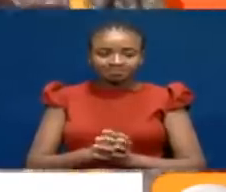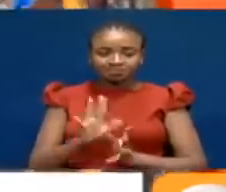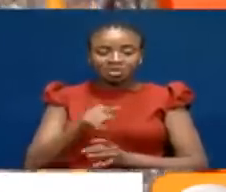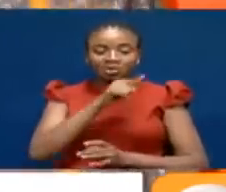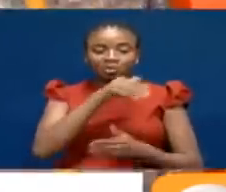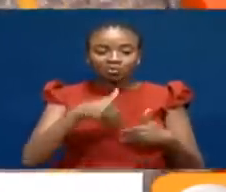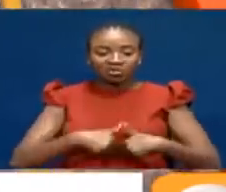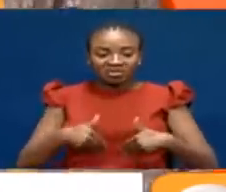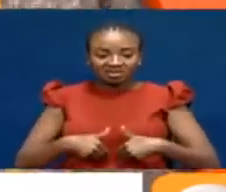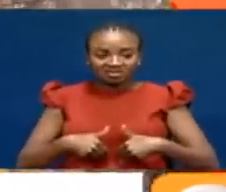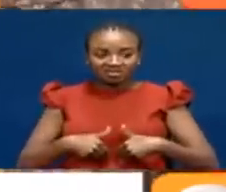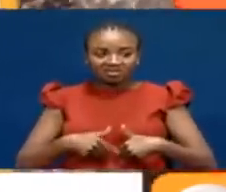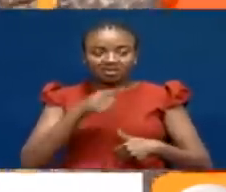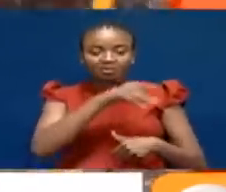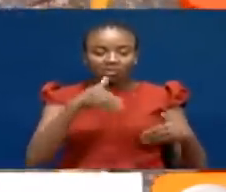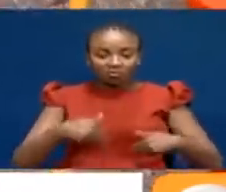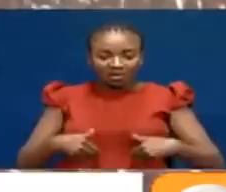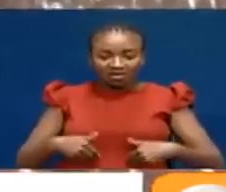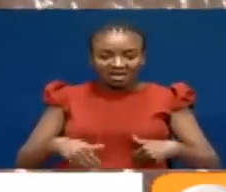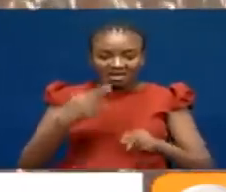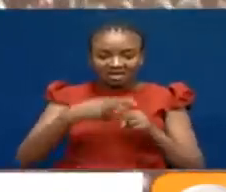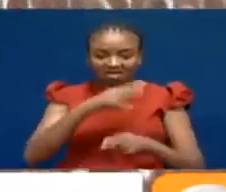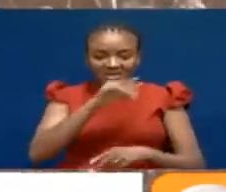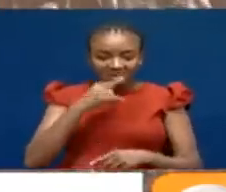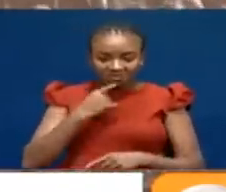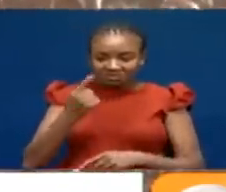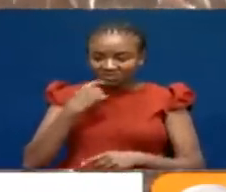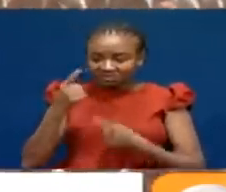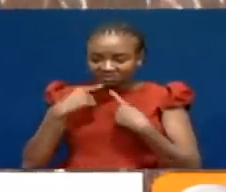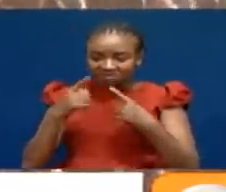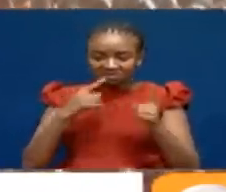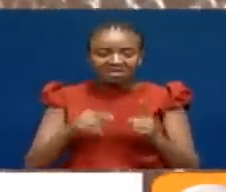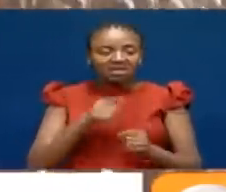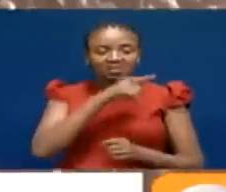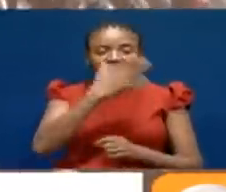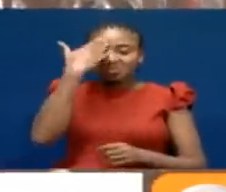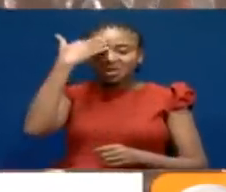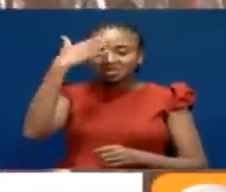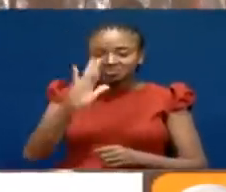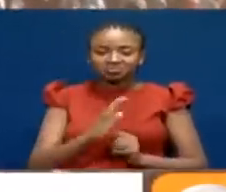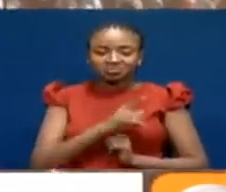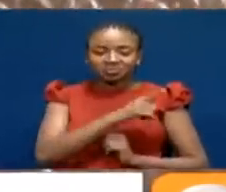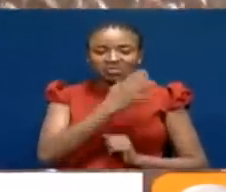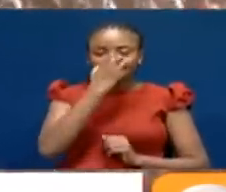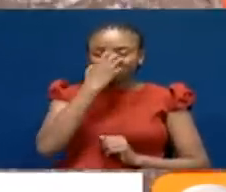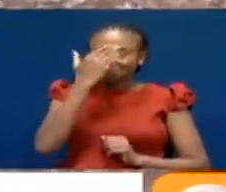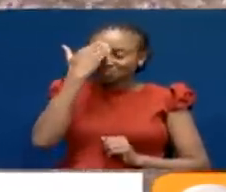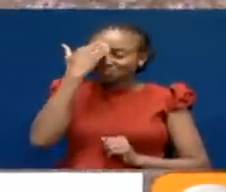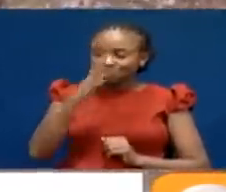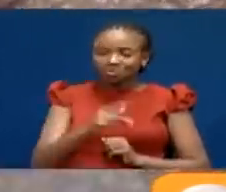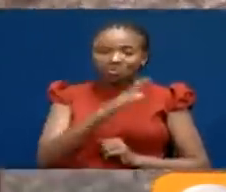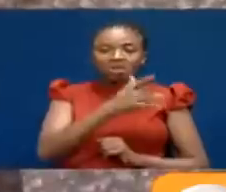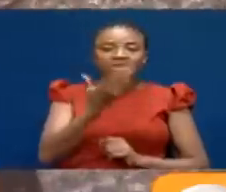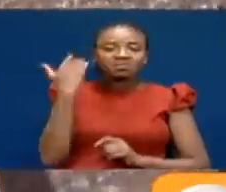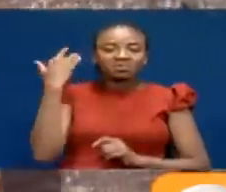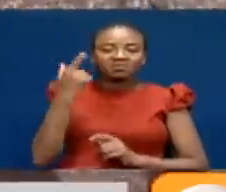Uyo kijana, munaimba jina yake, ee hajui, ee alikuwa ni mtu wa